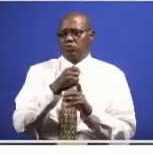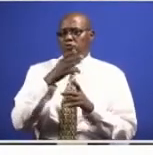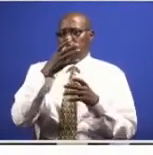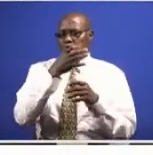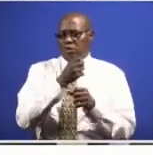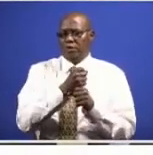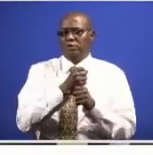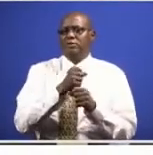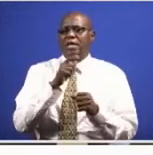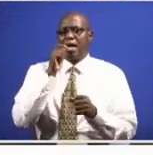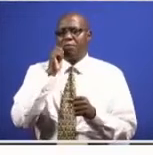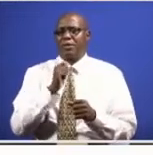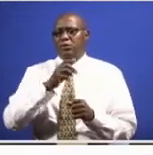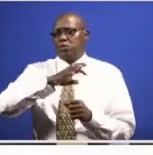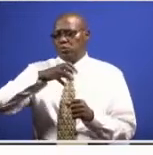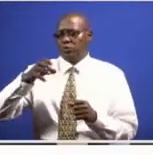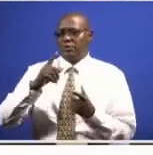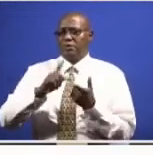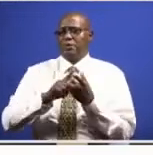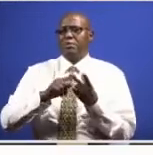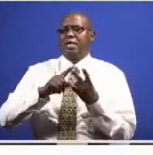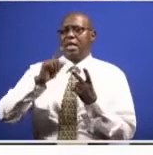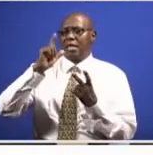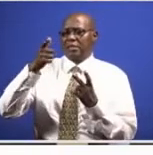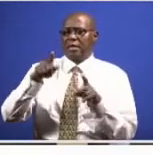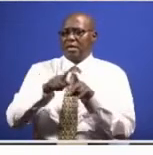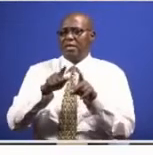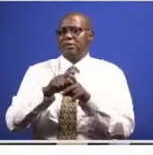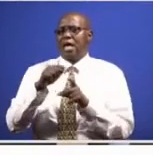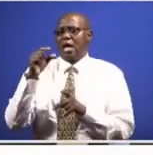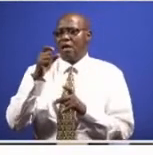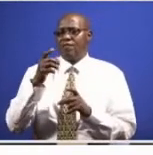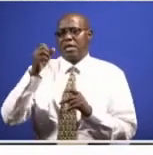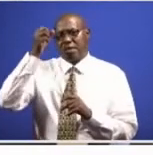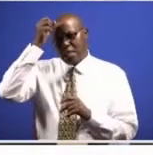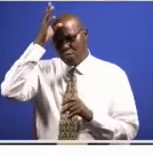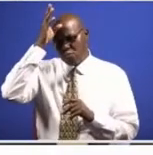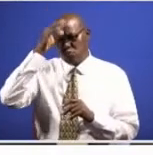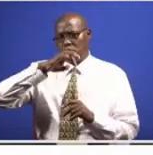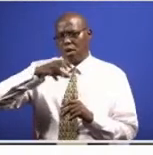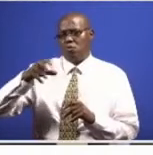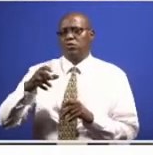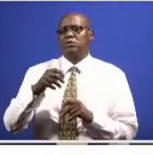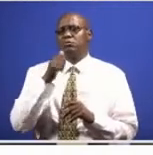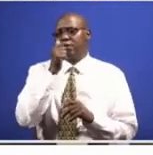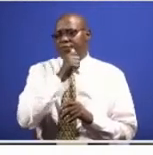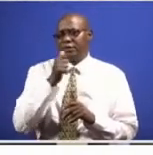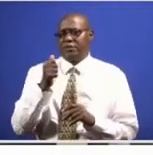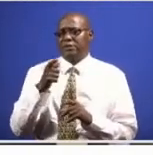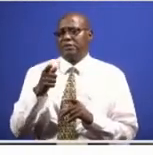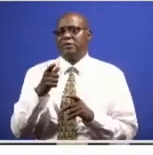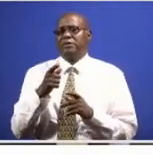allegedly misappropriated public funds by issuing fraudulent procurement tenders to firms outsourced to offer services to the county government